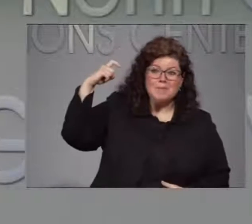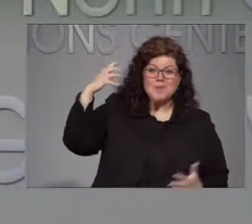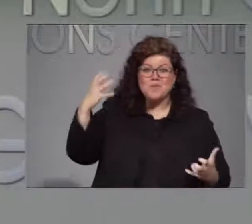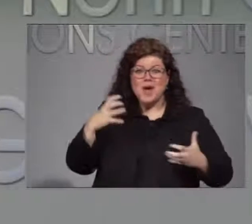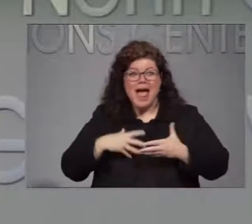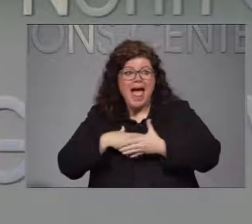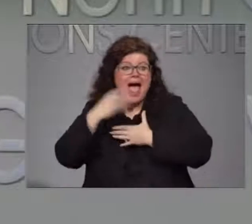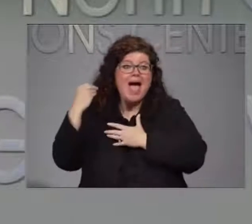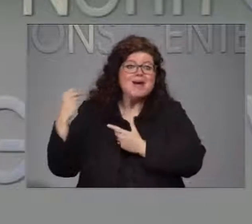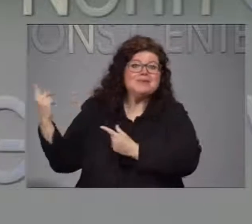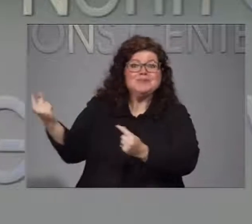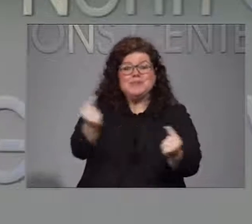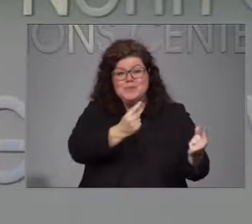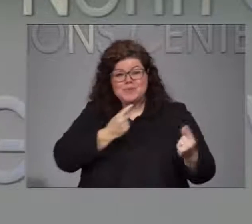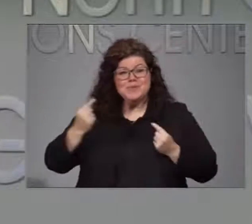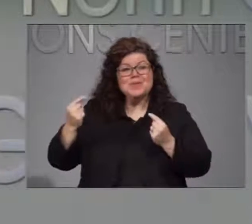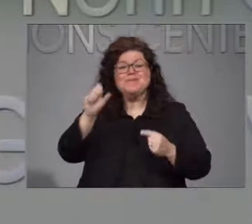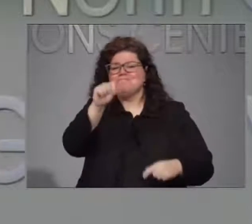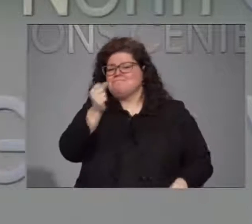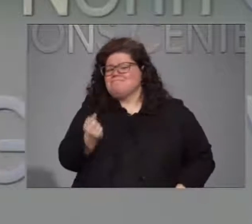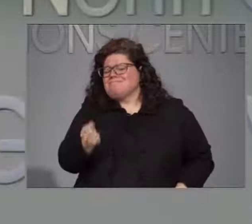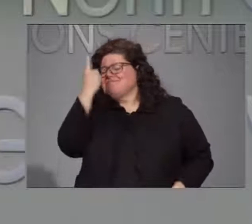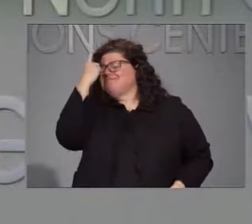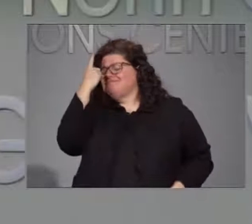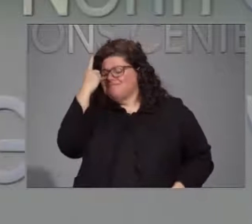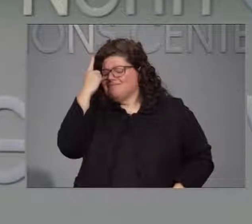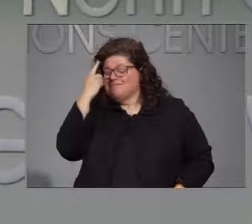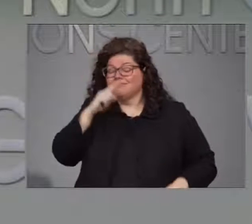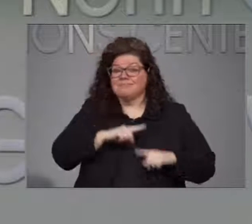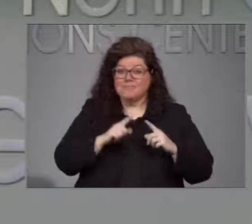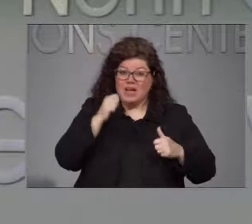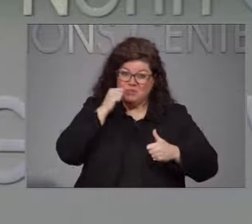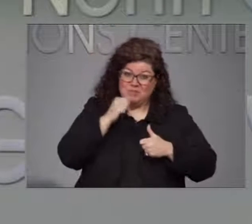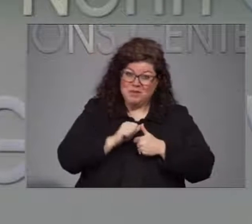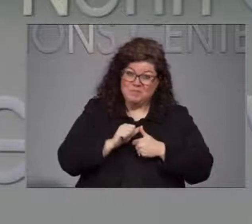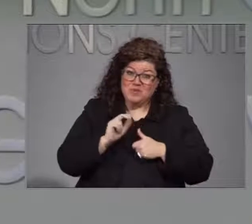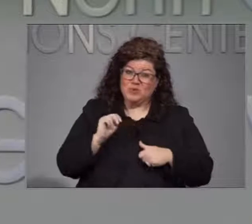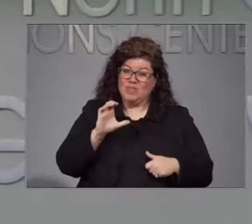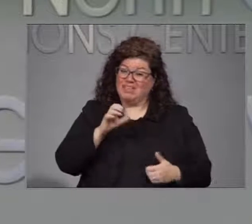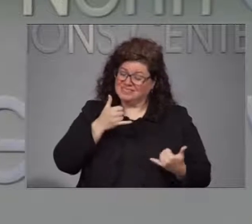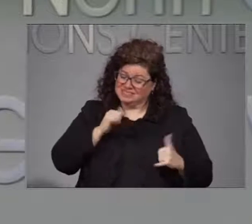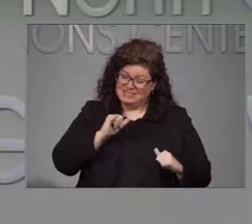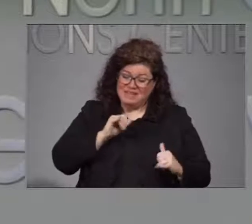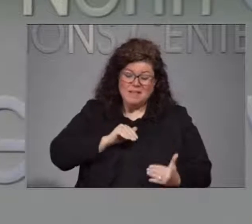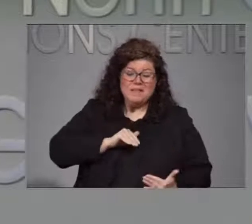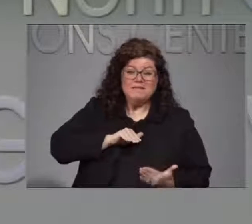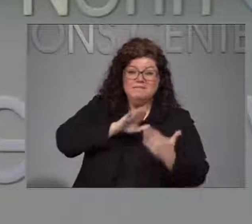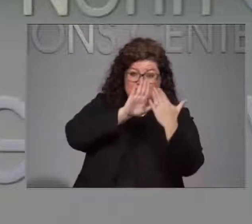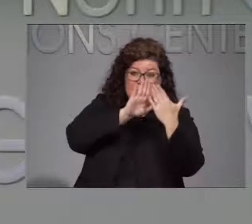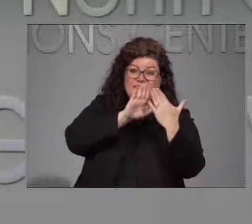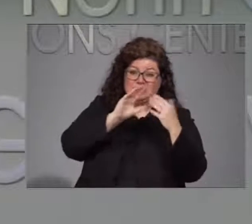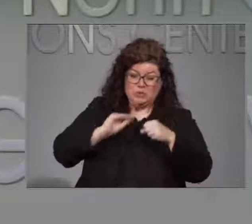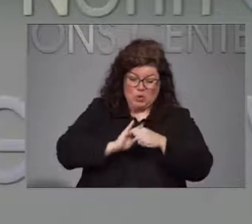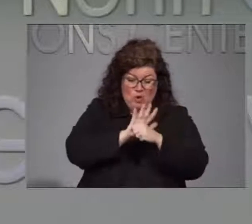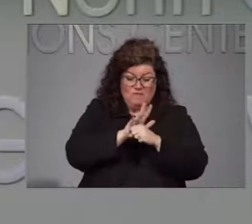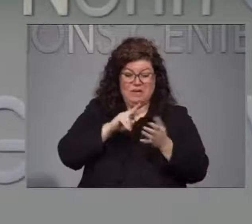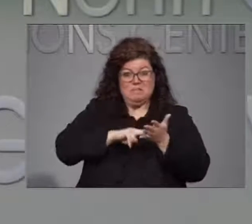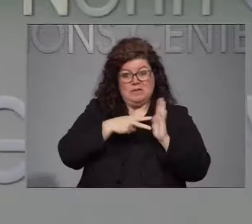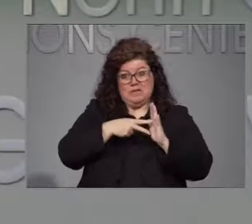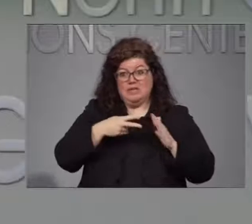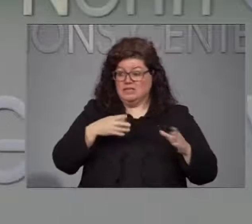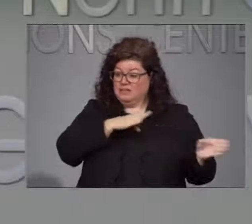out. But everyone should remember that North Carolina is still under a safer at home